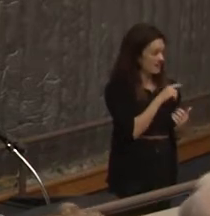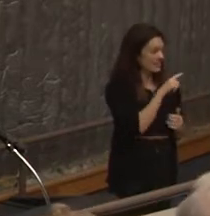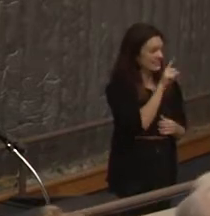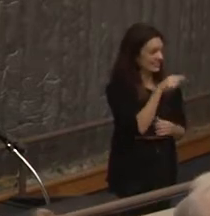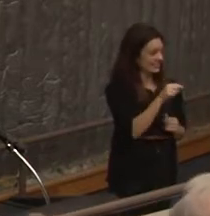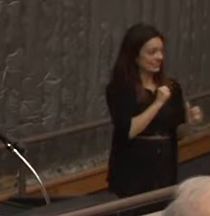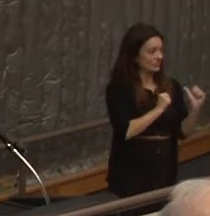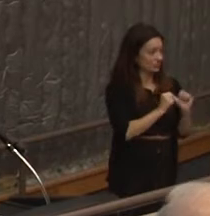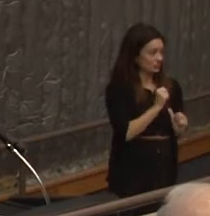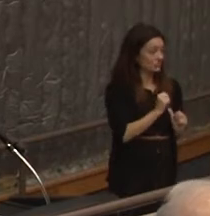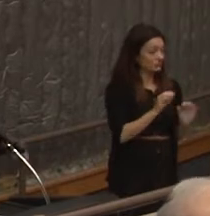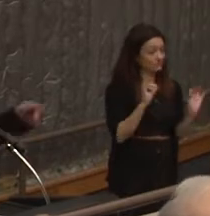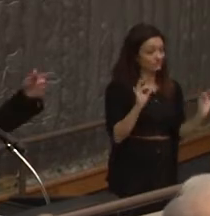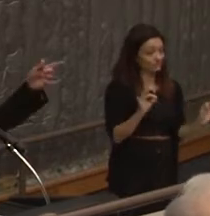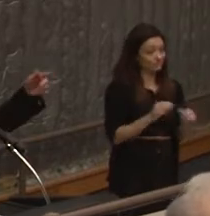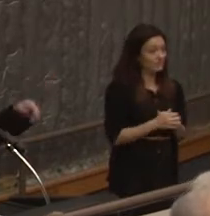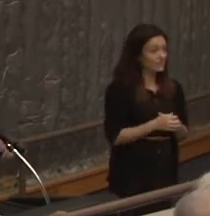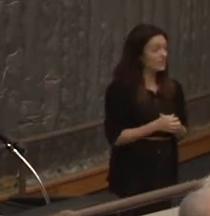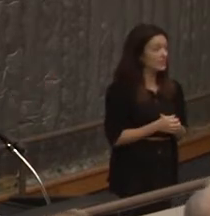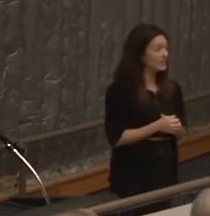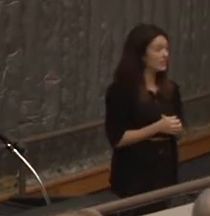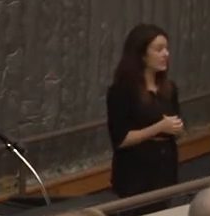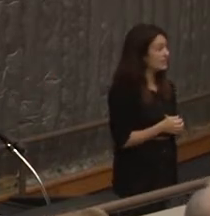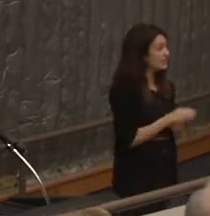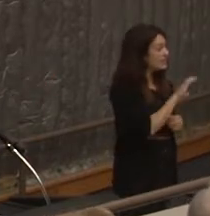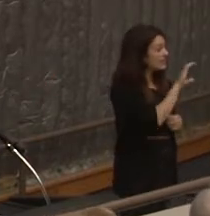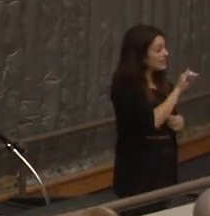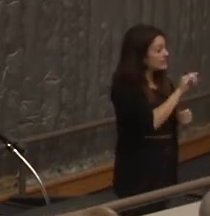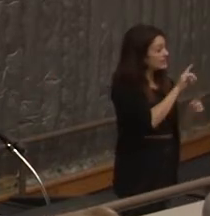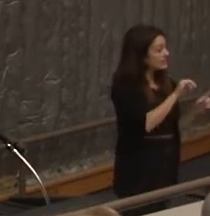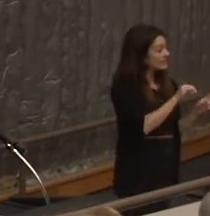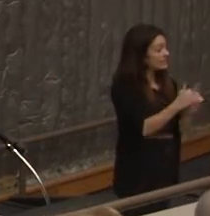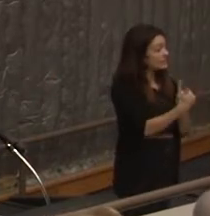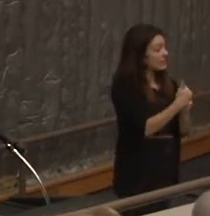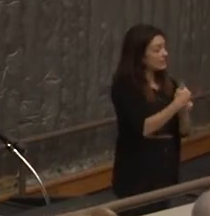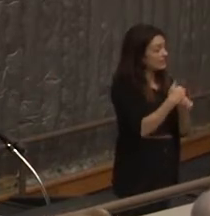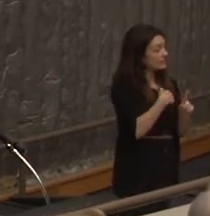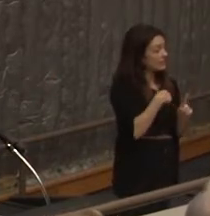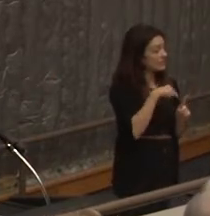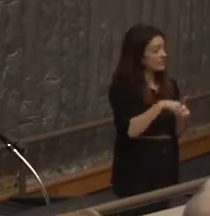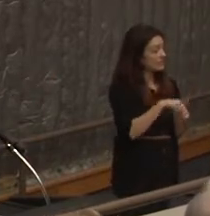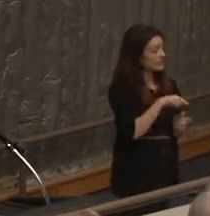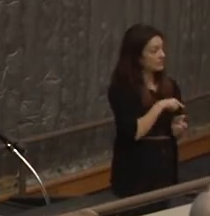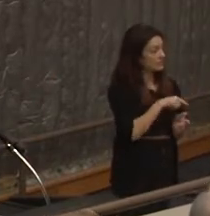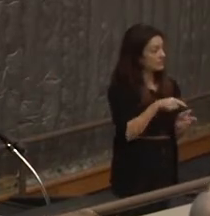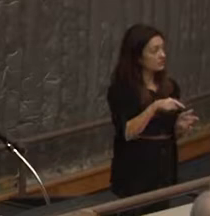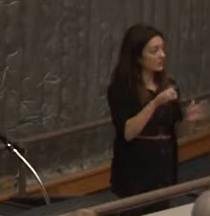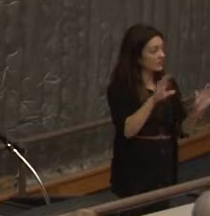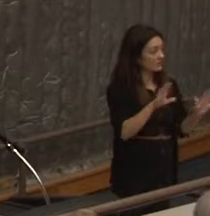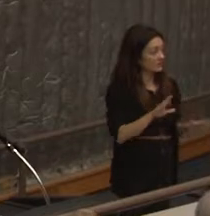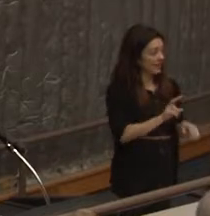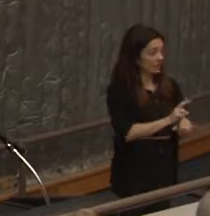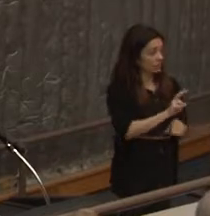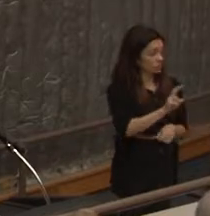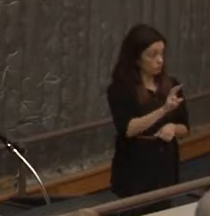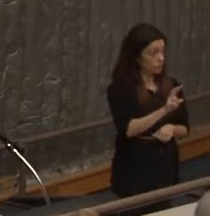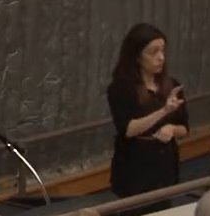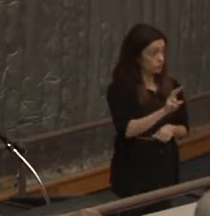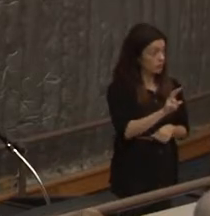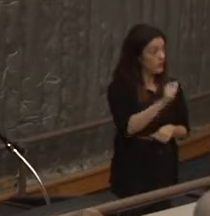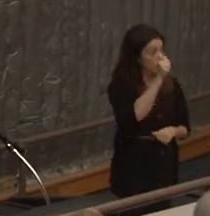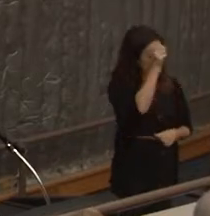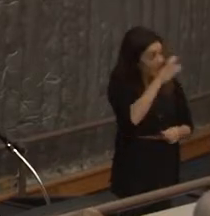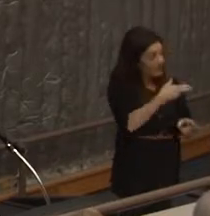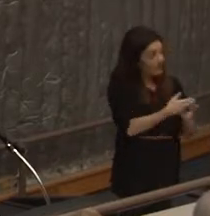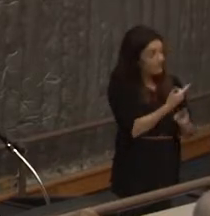happening. And Cindy's reminding me that this Sunday at Terra of Israel, 2 o'clock, right, a man named